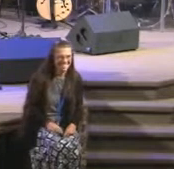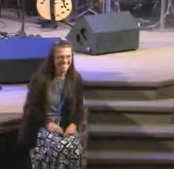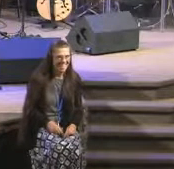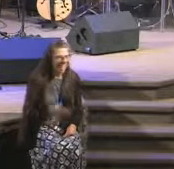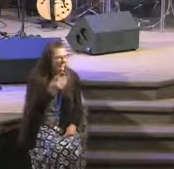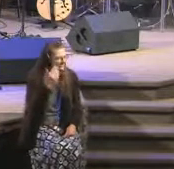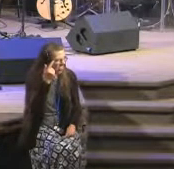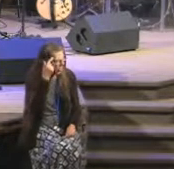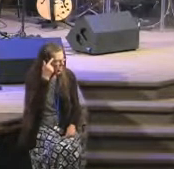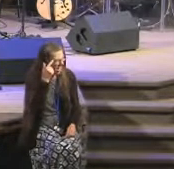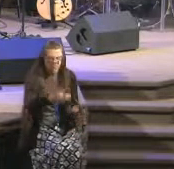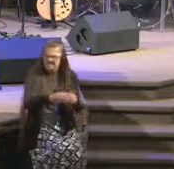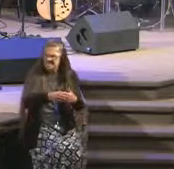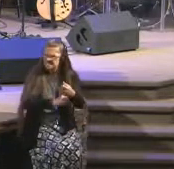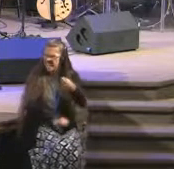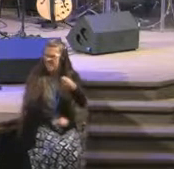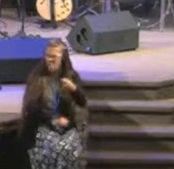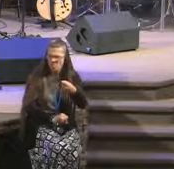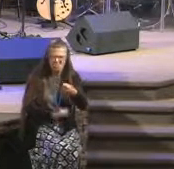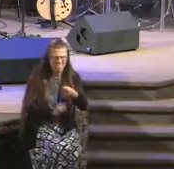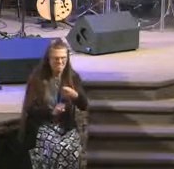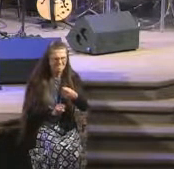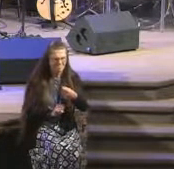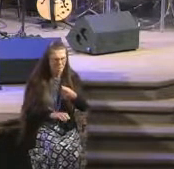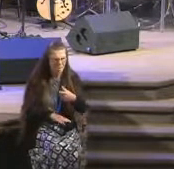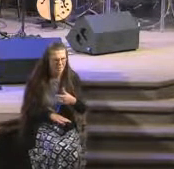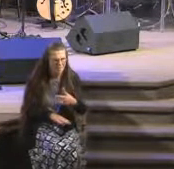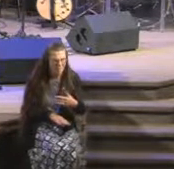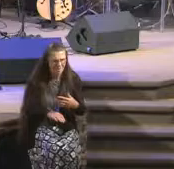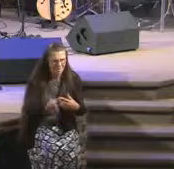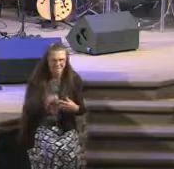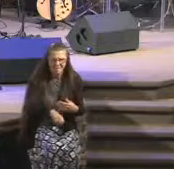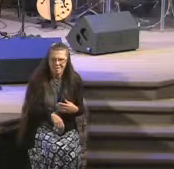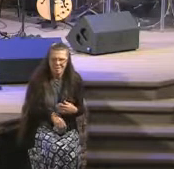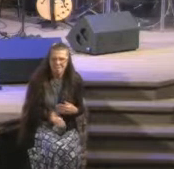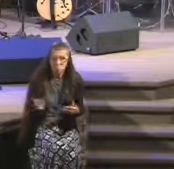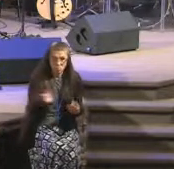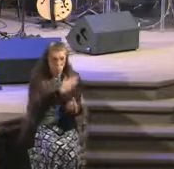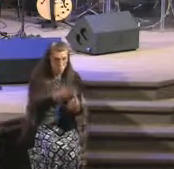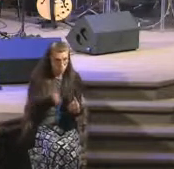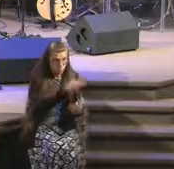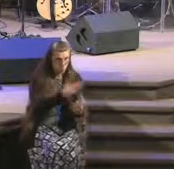I thought I was in the South here where we still whoop our kids.